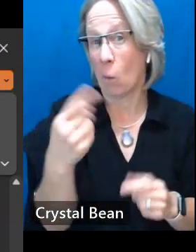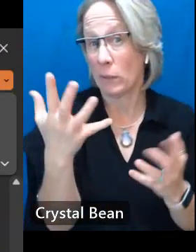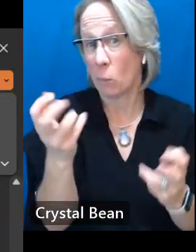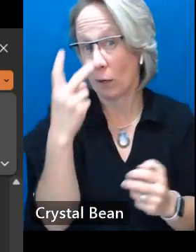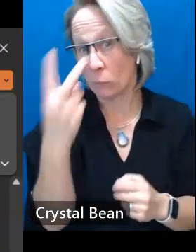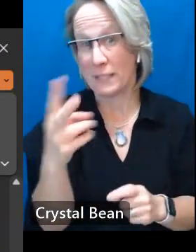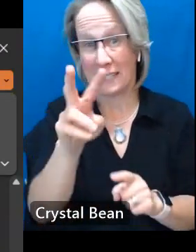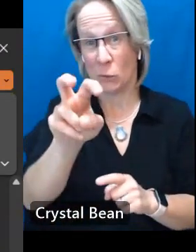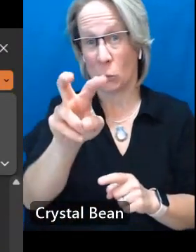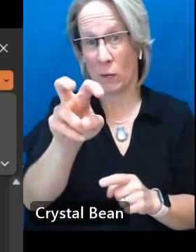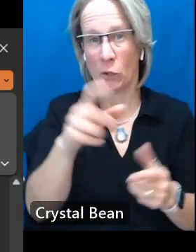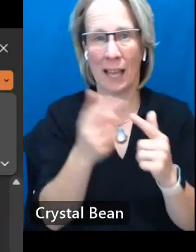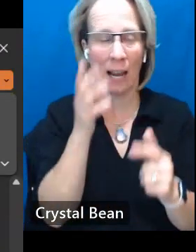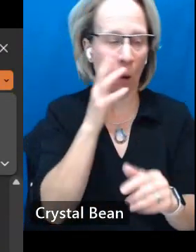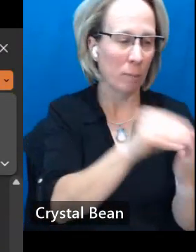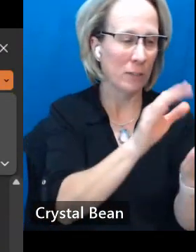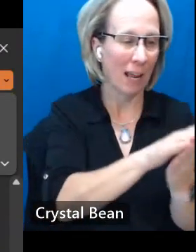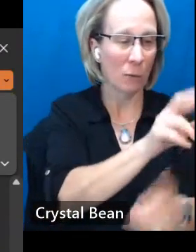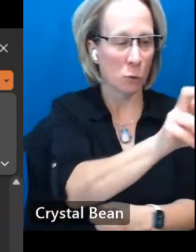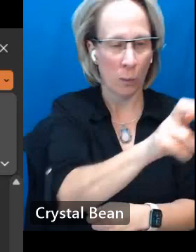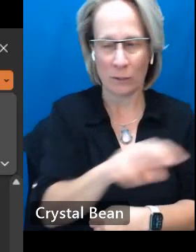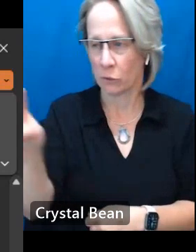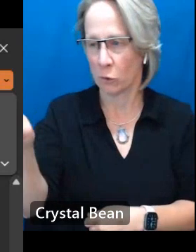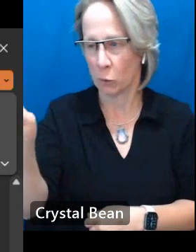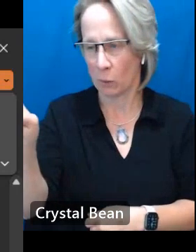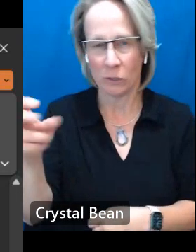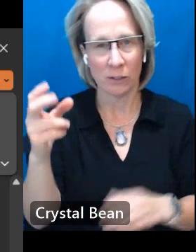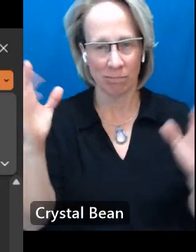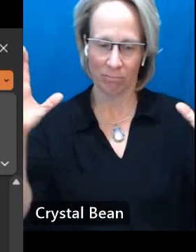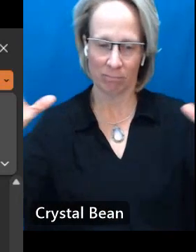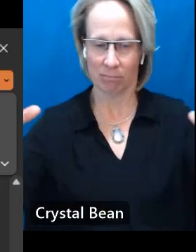200 in both boxes. Okay, that's how that works.